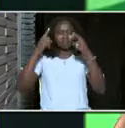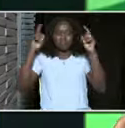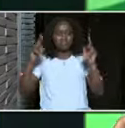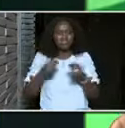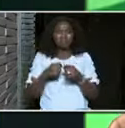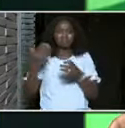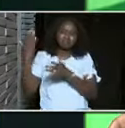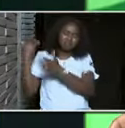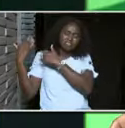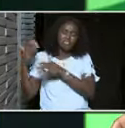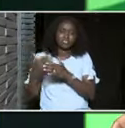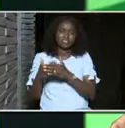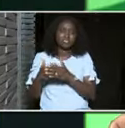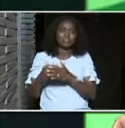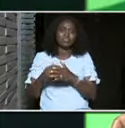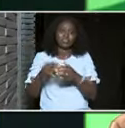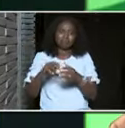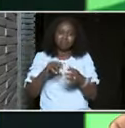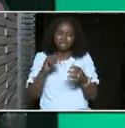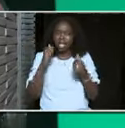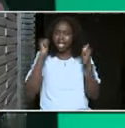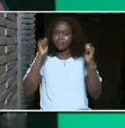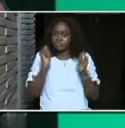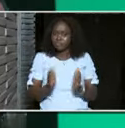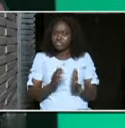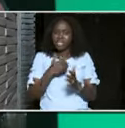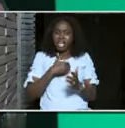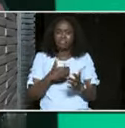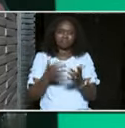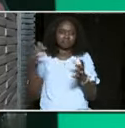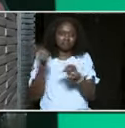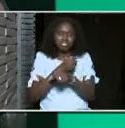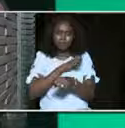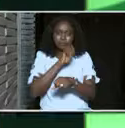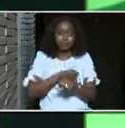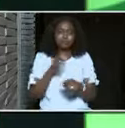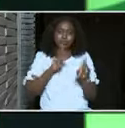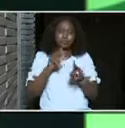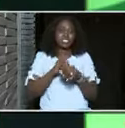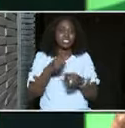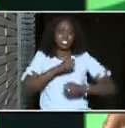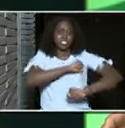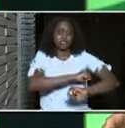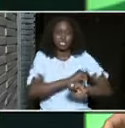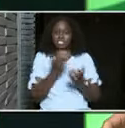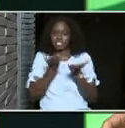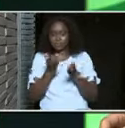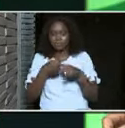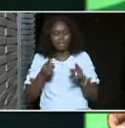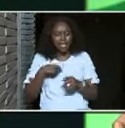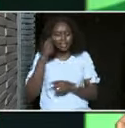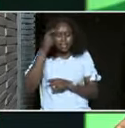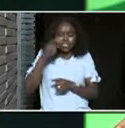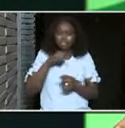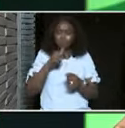recruited people, have been recruiting people into the security services. But I think it's not just about the numbers.